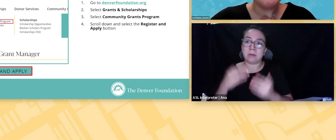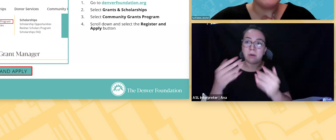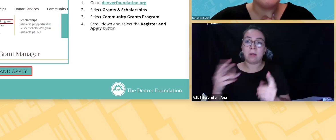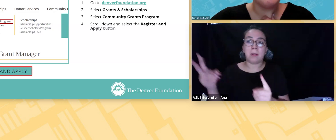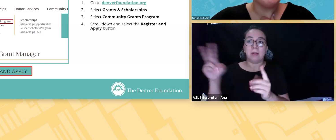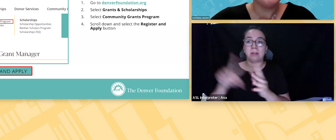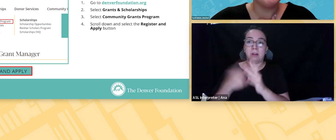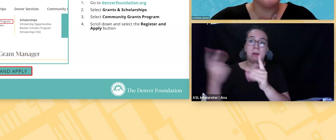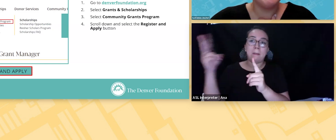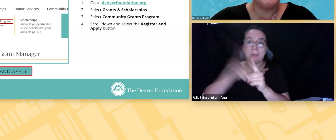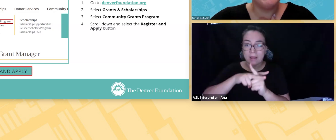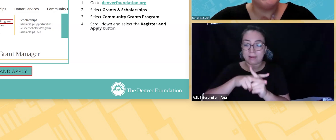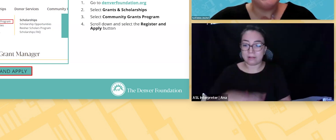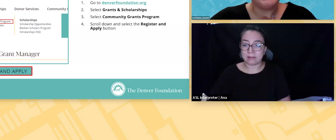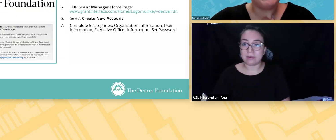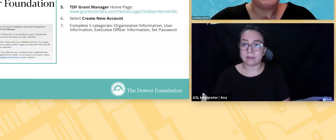applying.